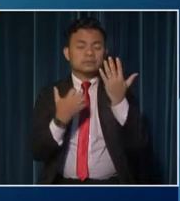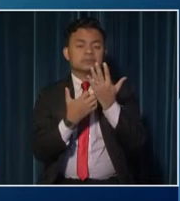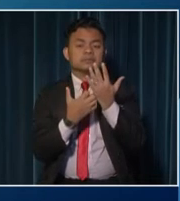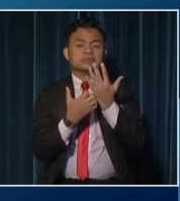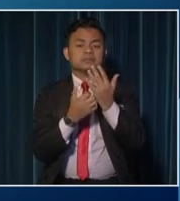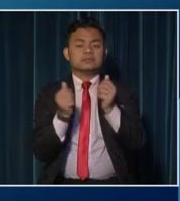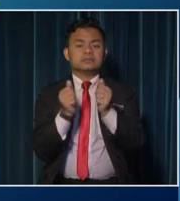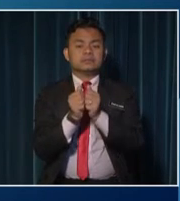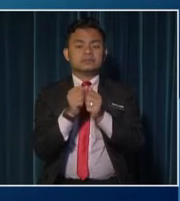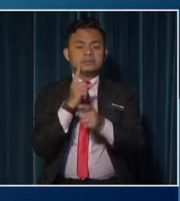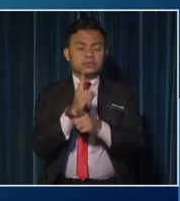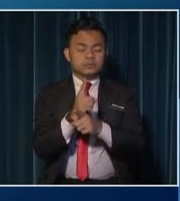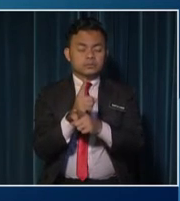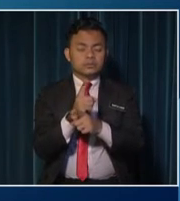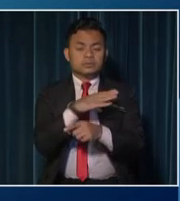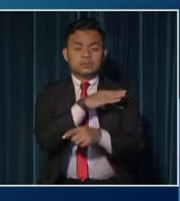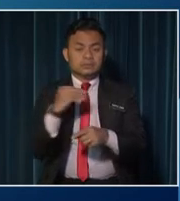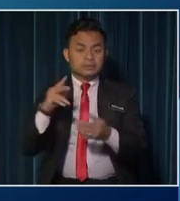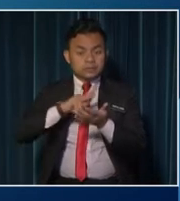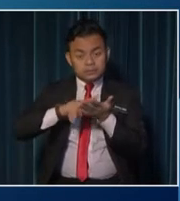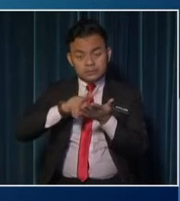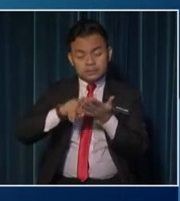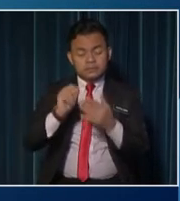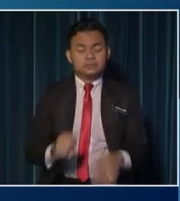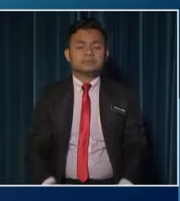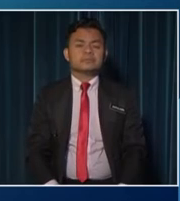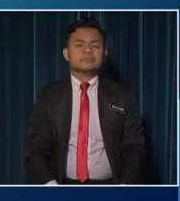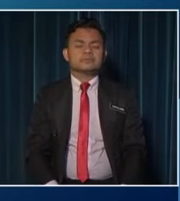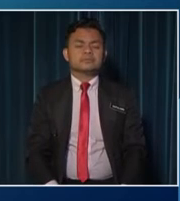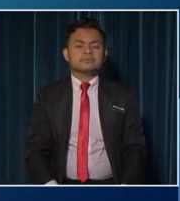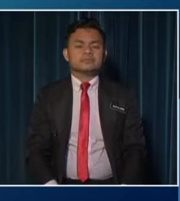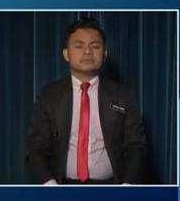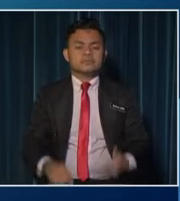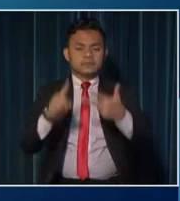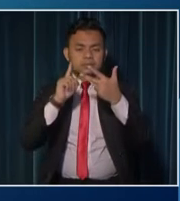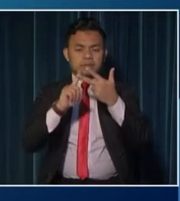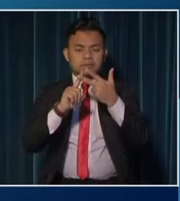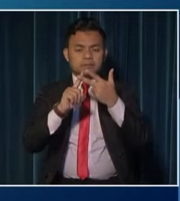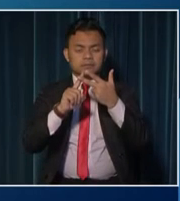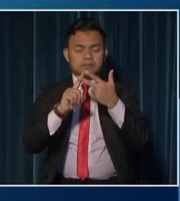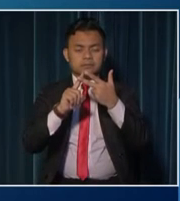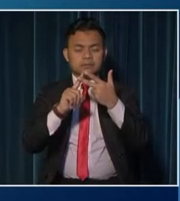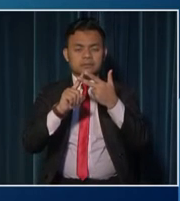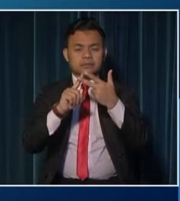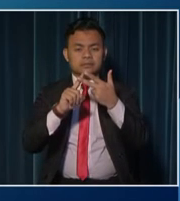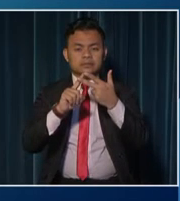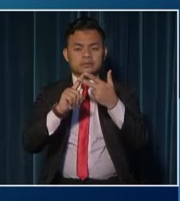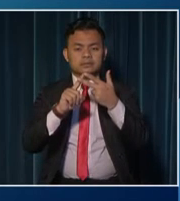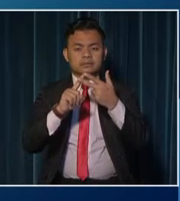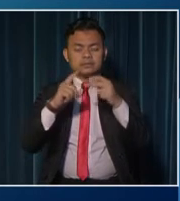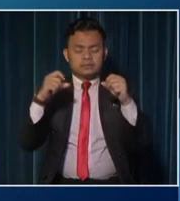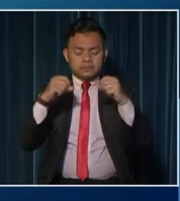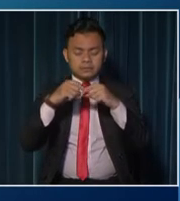neatly. Third, complete the circuit by connecting all the